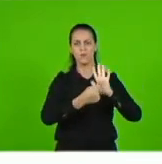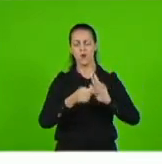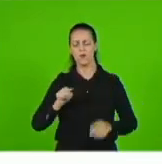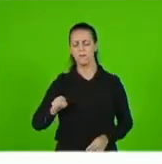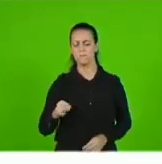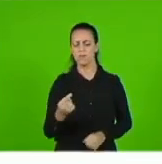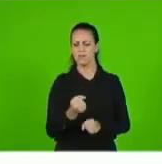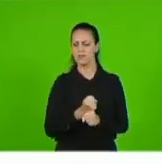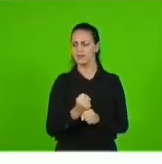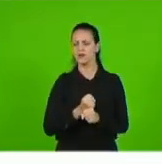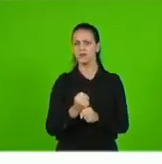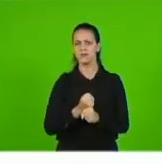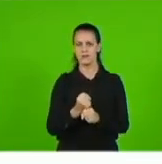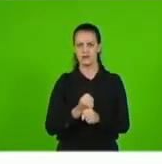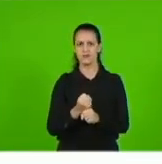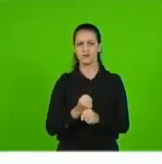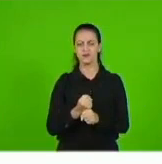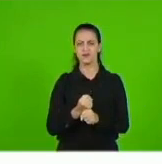on the bottom,